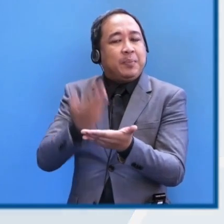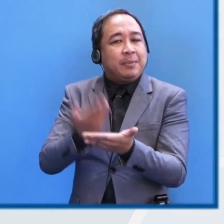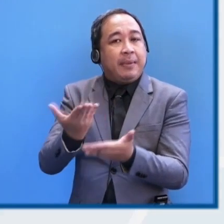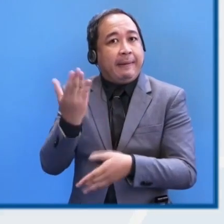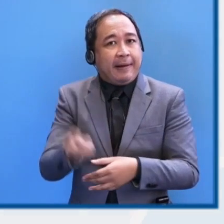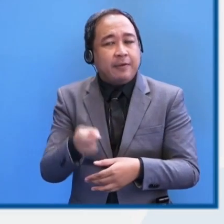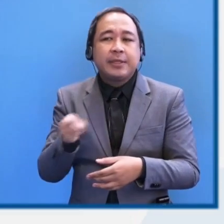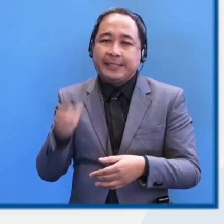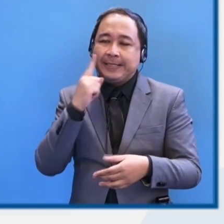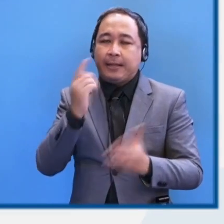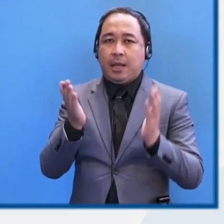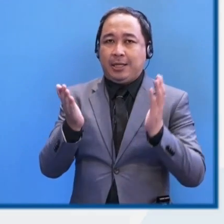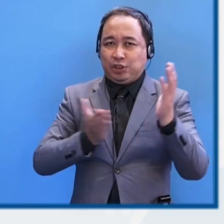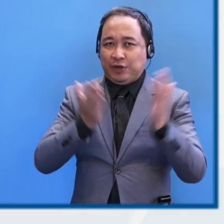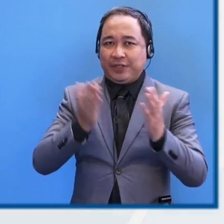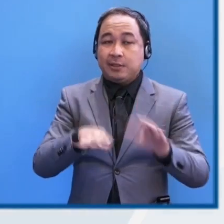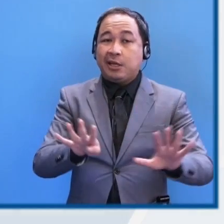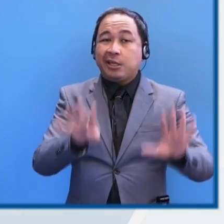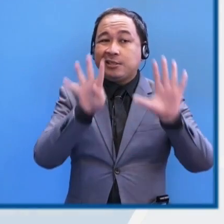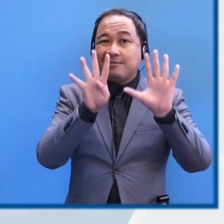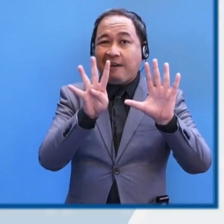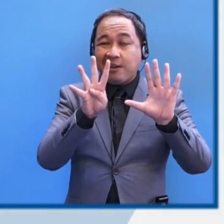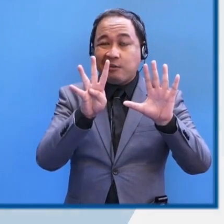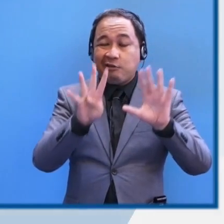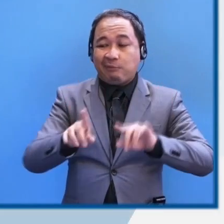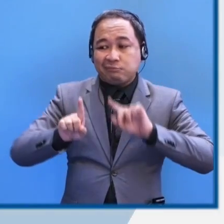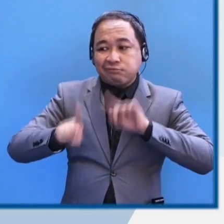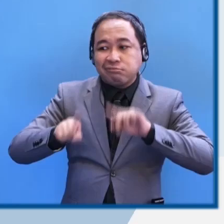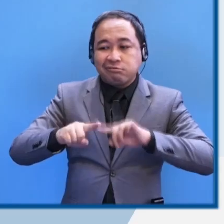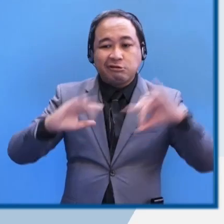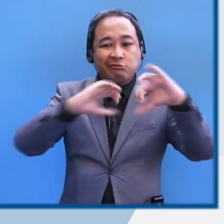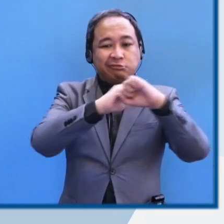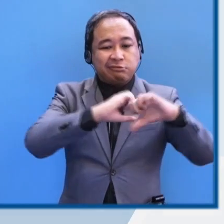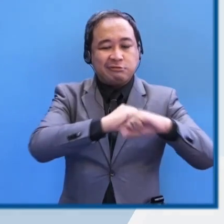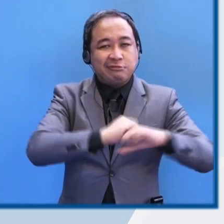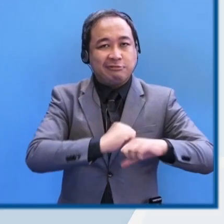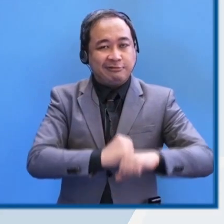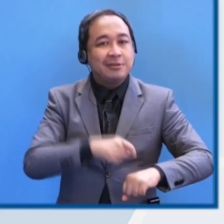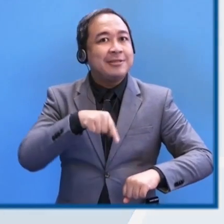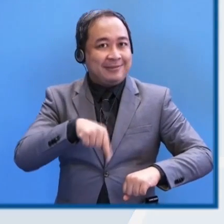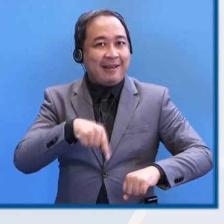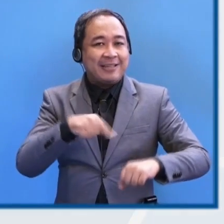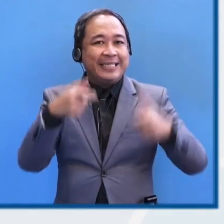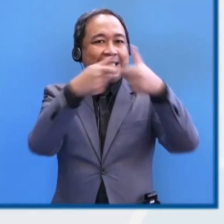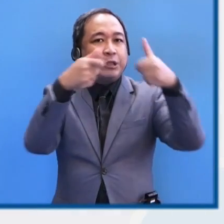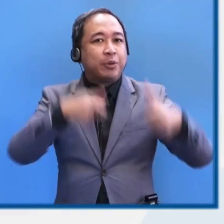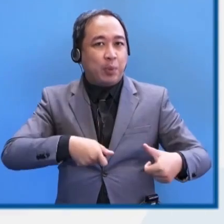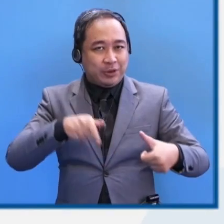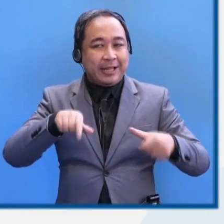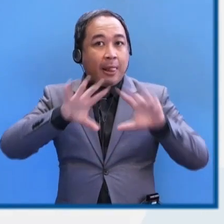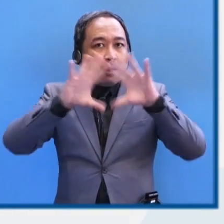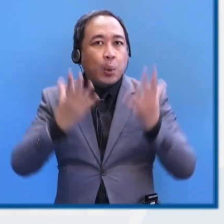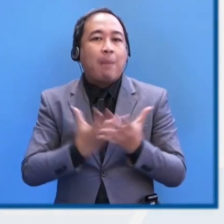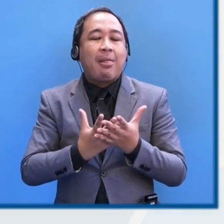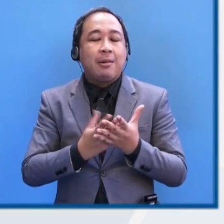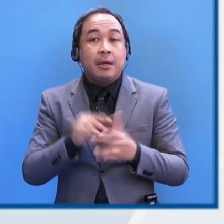nature-based solutions. So these are the 9 conclusions that we came up with at a global level. What we found in Indonesia, that this